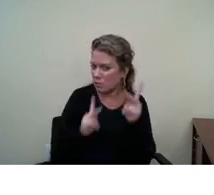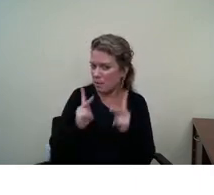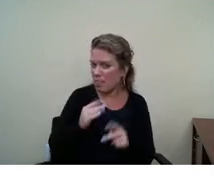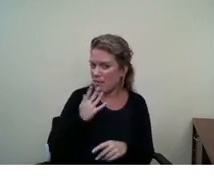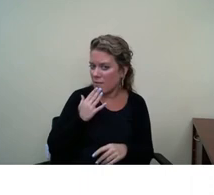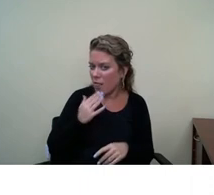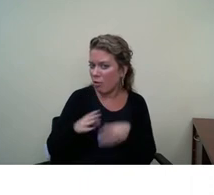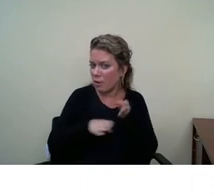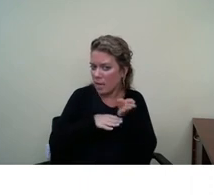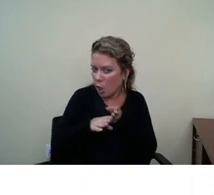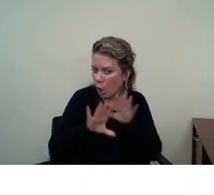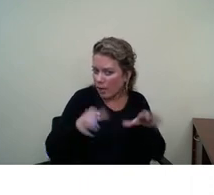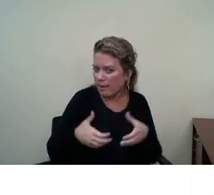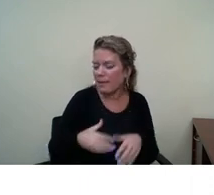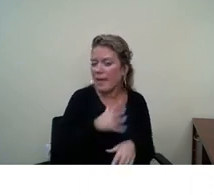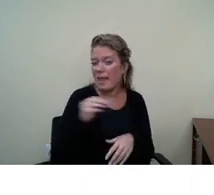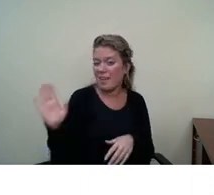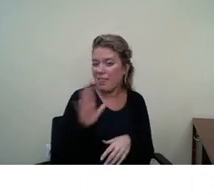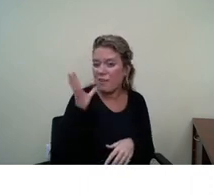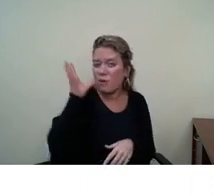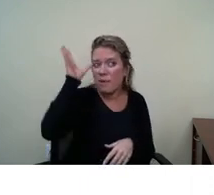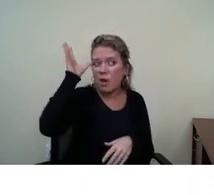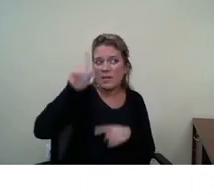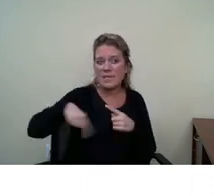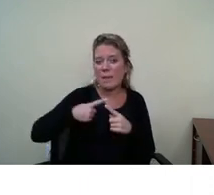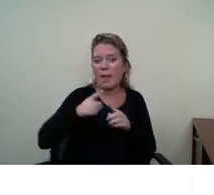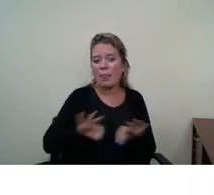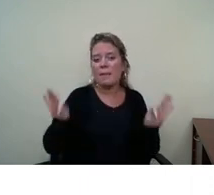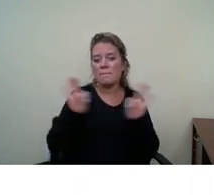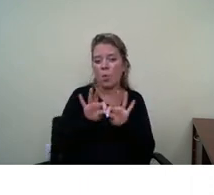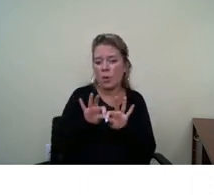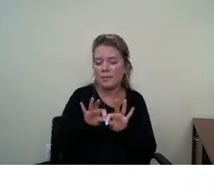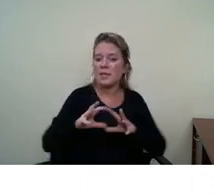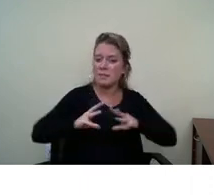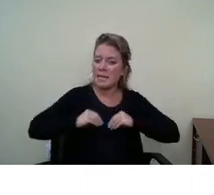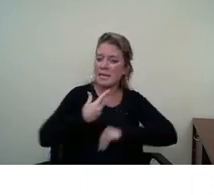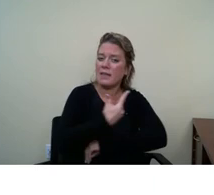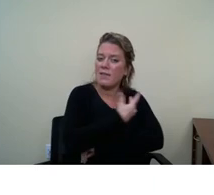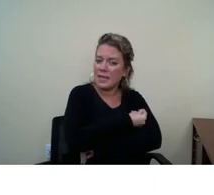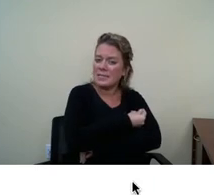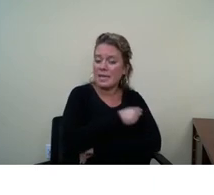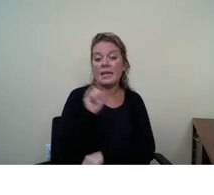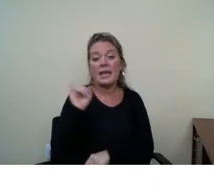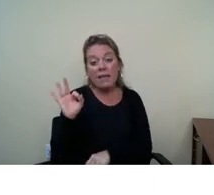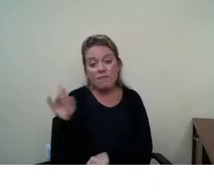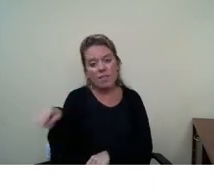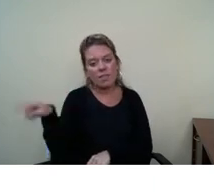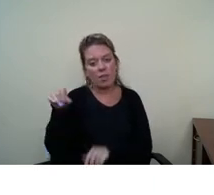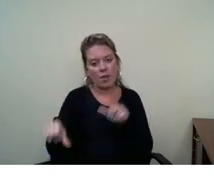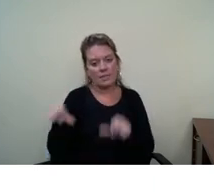color, minorities, and even their parents about the importance of taking their vaccines if they are